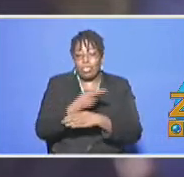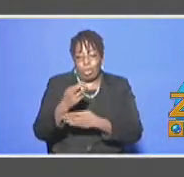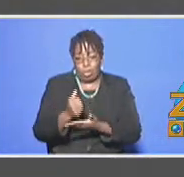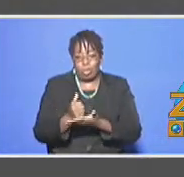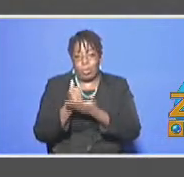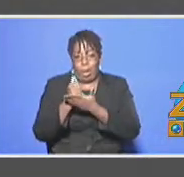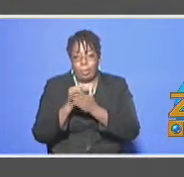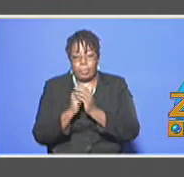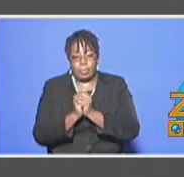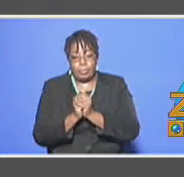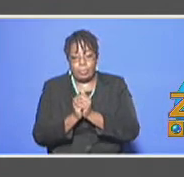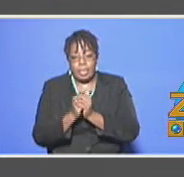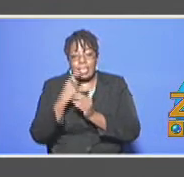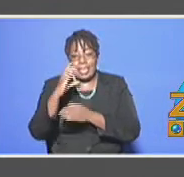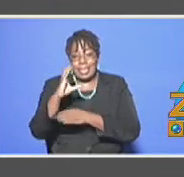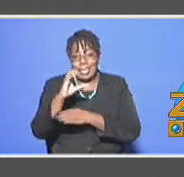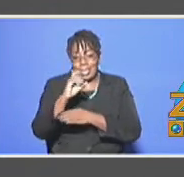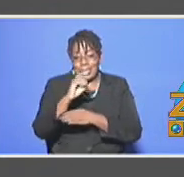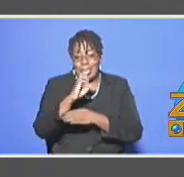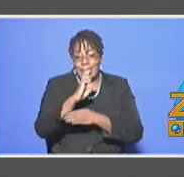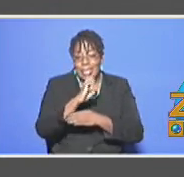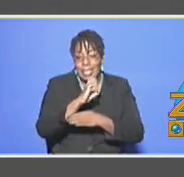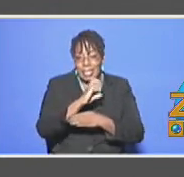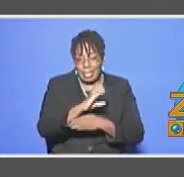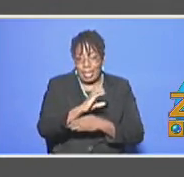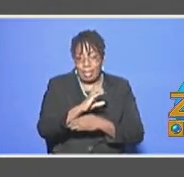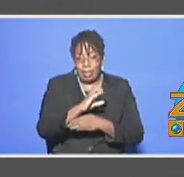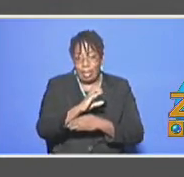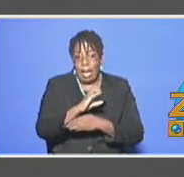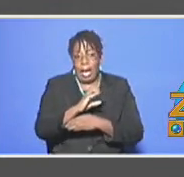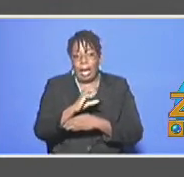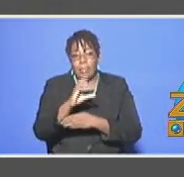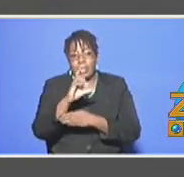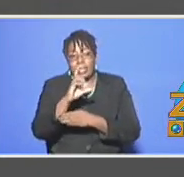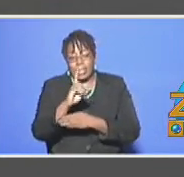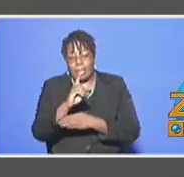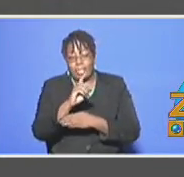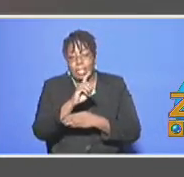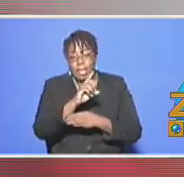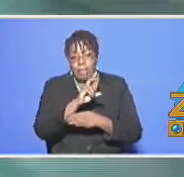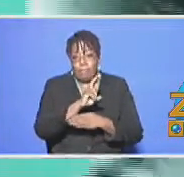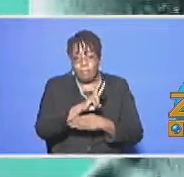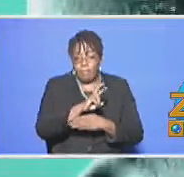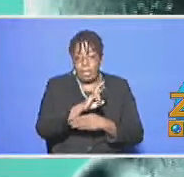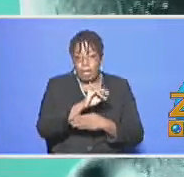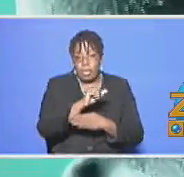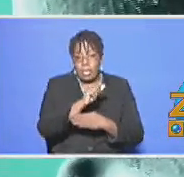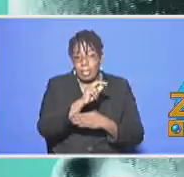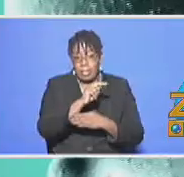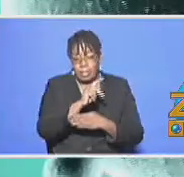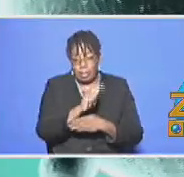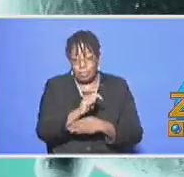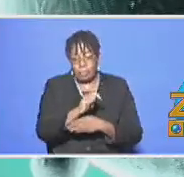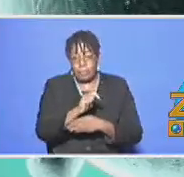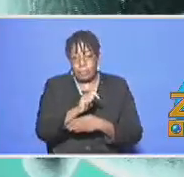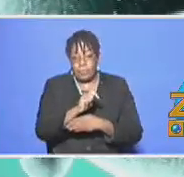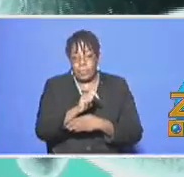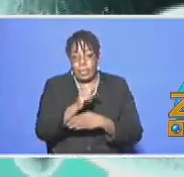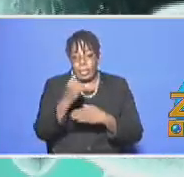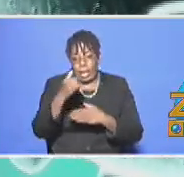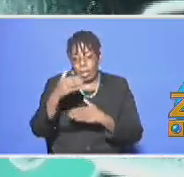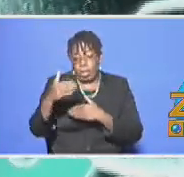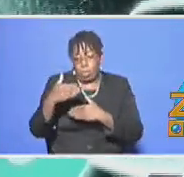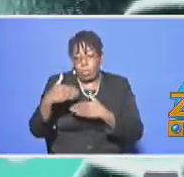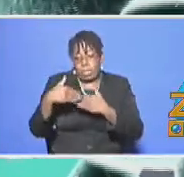as the CDC reports that the Delta variant now accounts for more than 50% of COVID-19 cases in the U.S., the Bahamas' closest